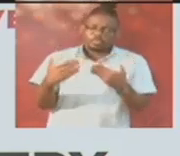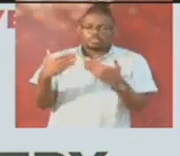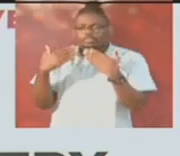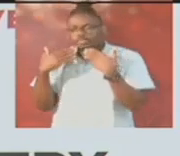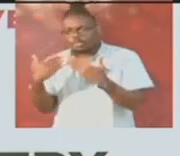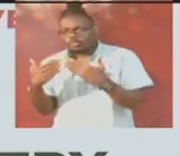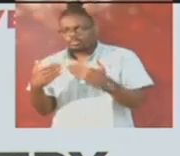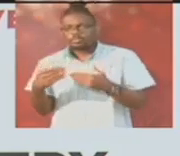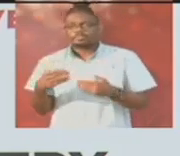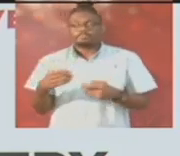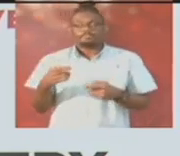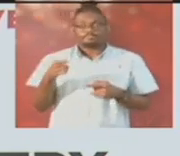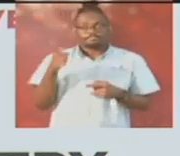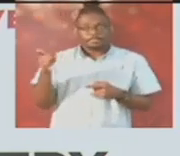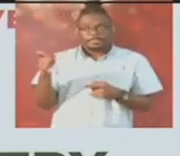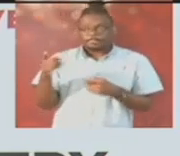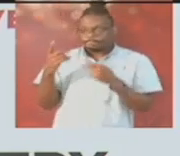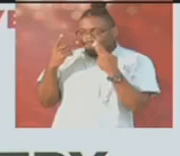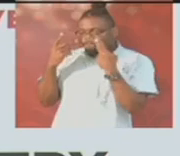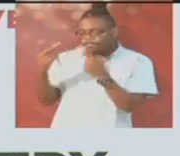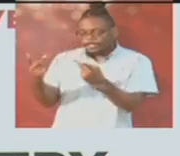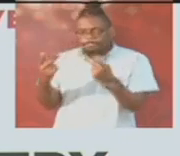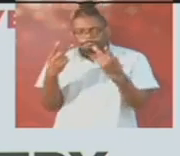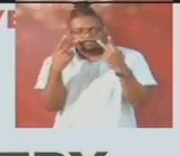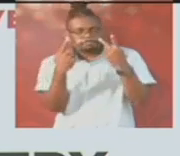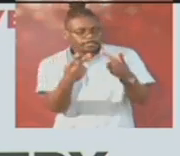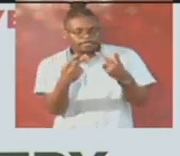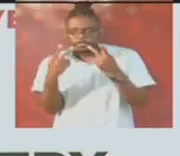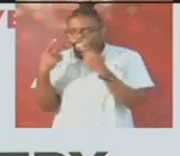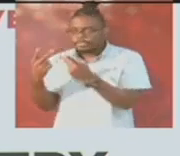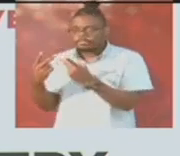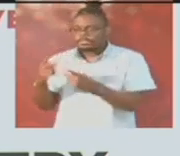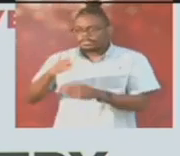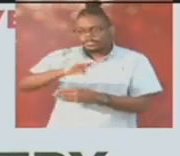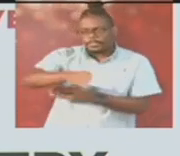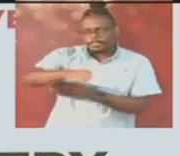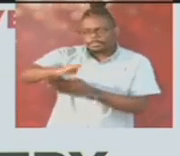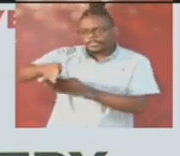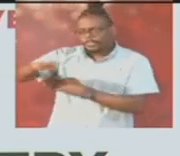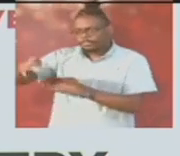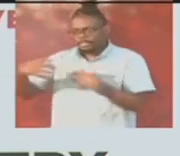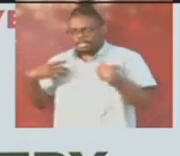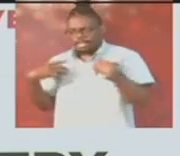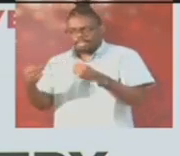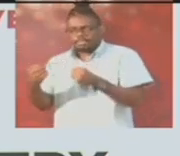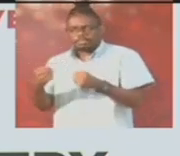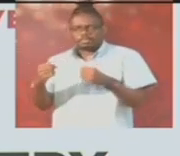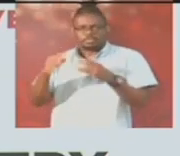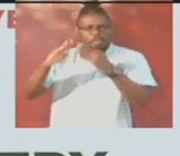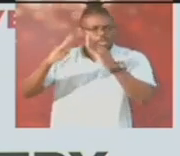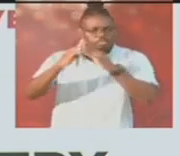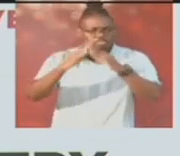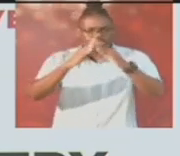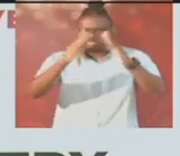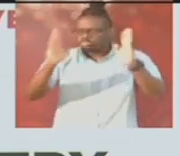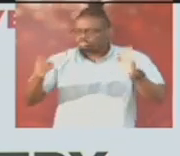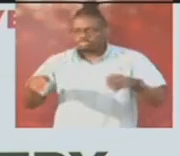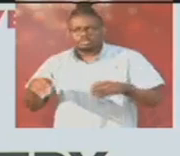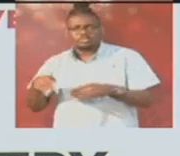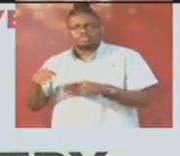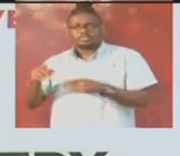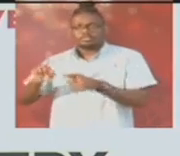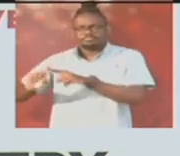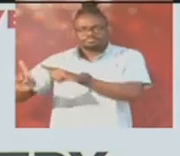12 sites over the past couple of weeks, interacted with patients, and I will tell you without fear of contradiction, I